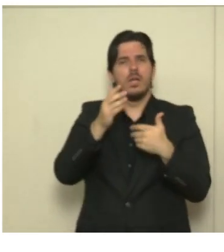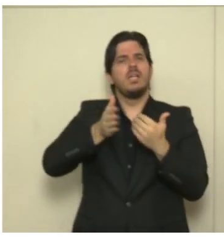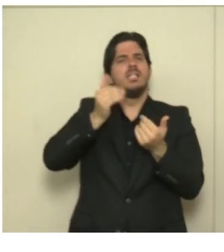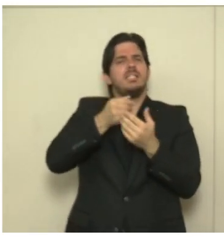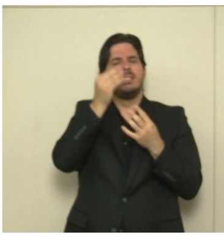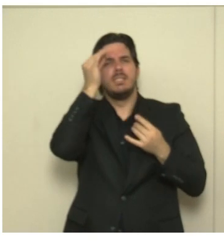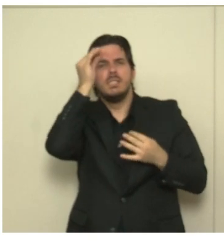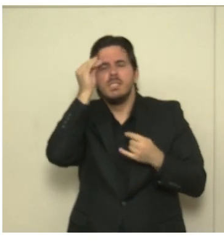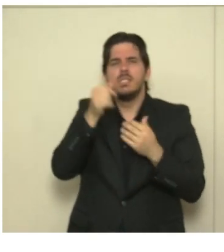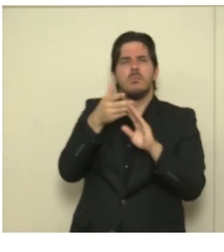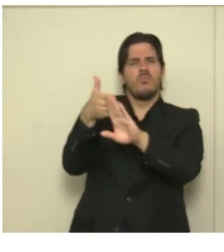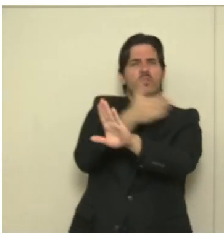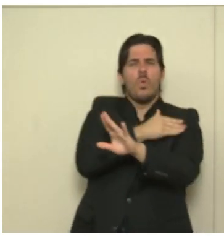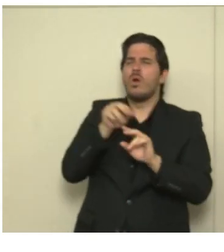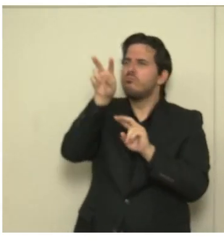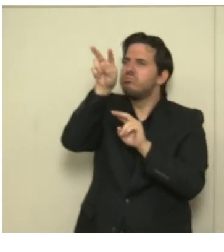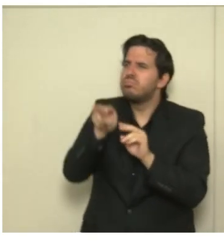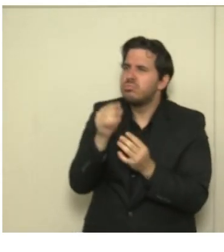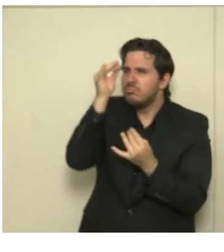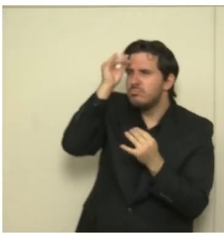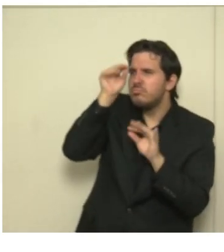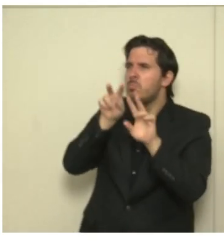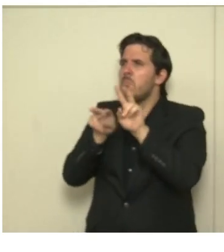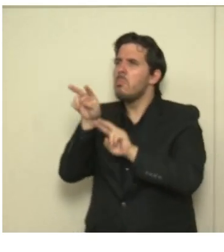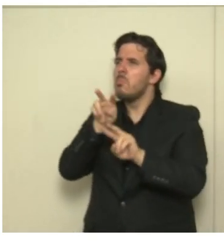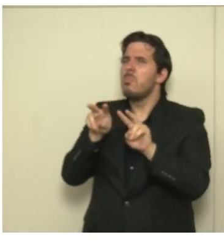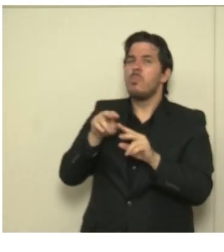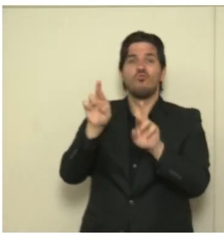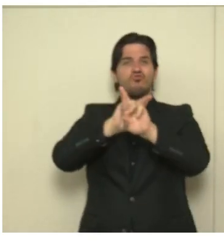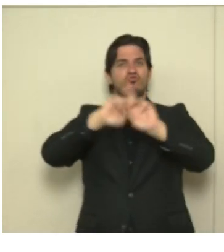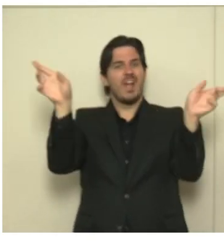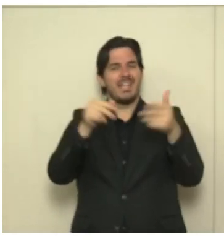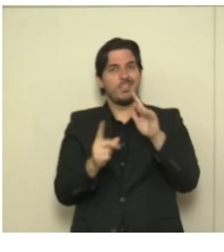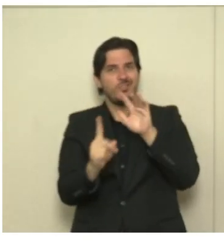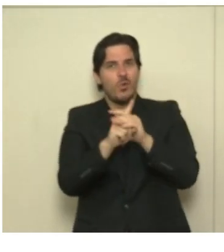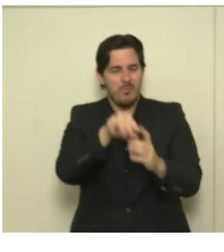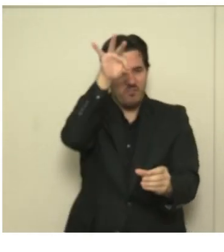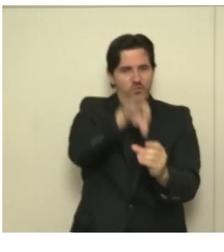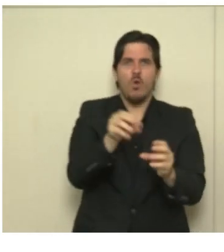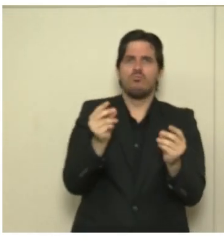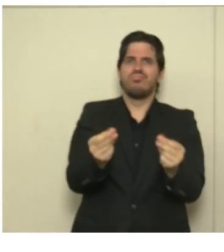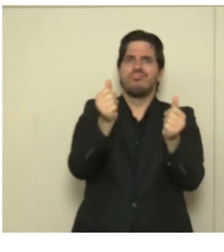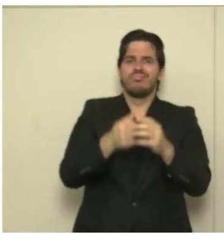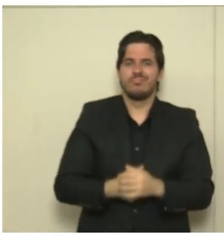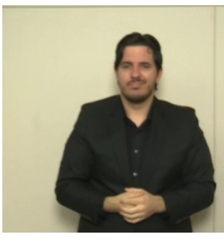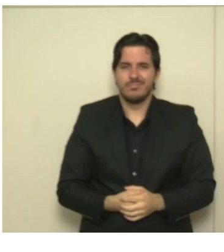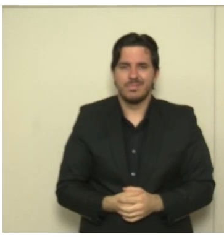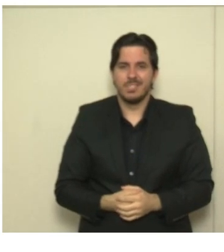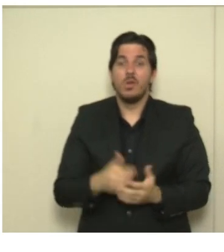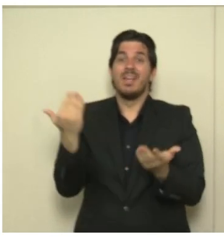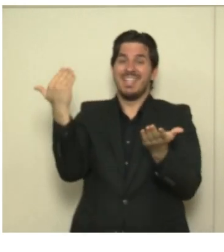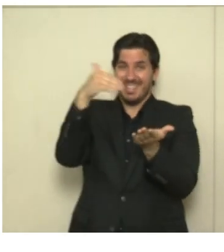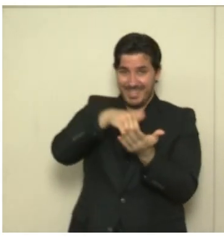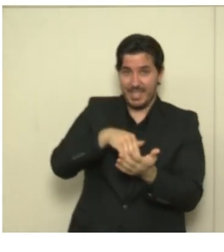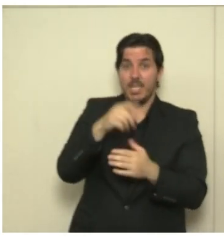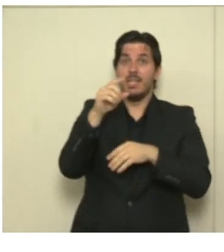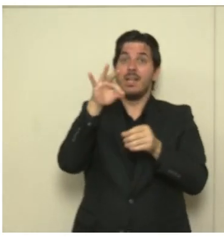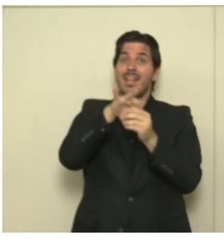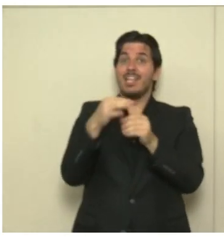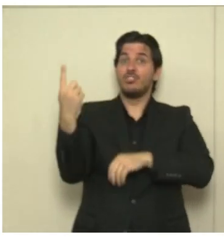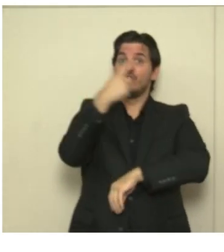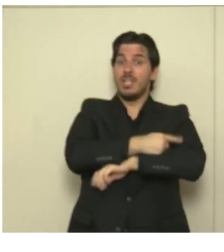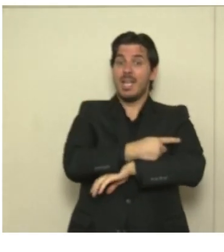Remember, please, that the polls will be open on Election Day from 7 a.m. to 7 p.m. and as long as you're in line before 7 p.m. on Election